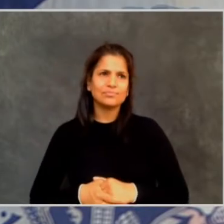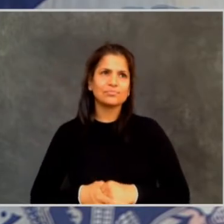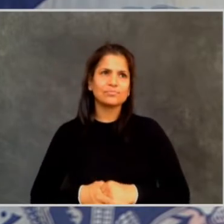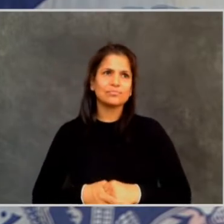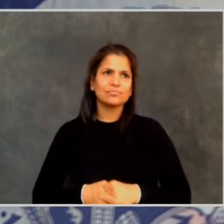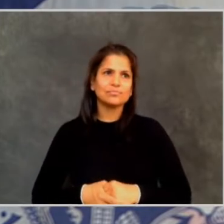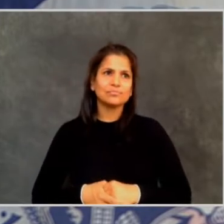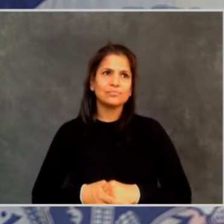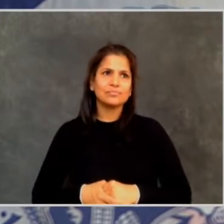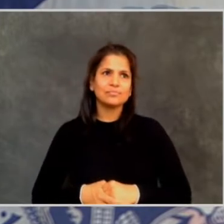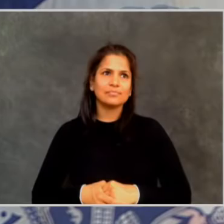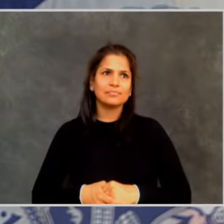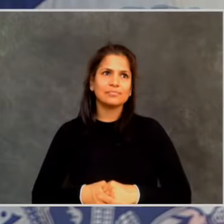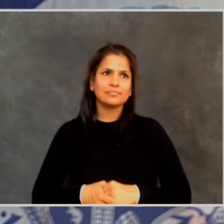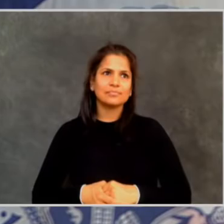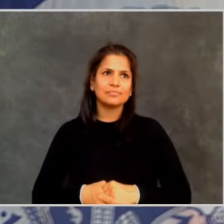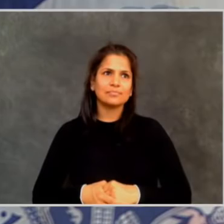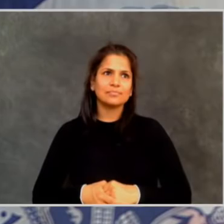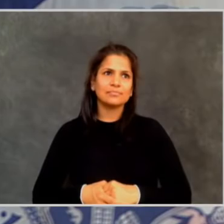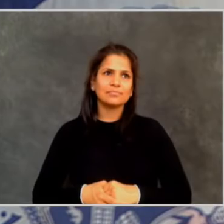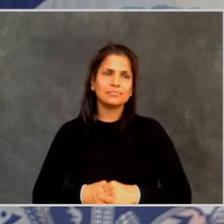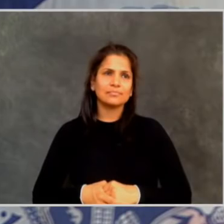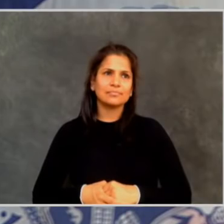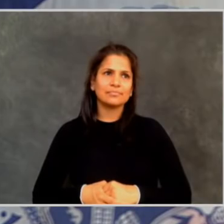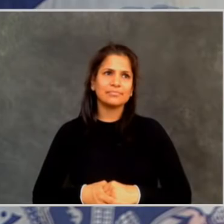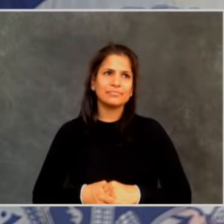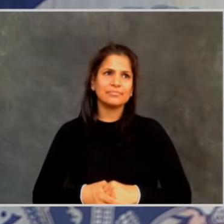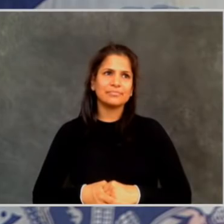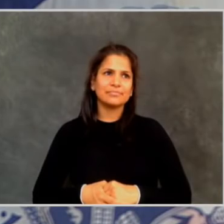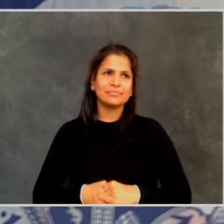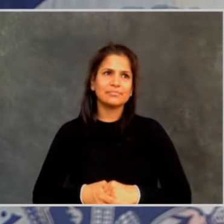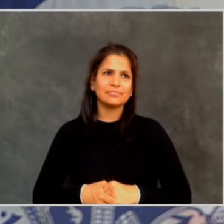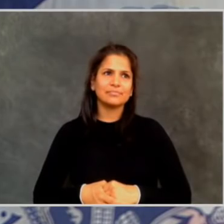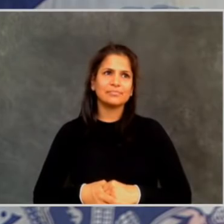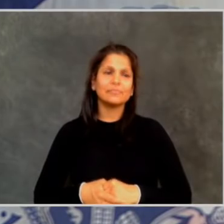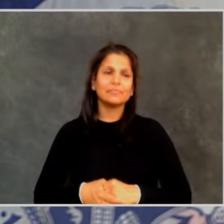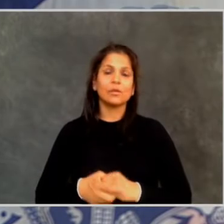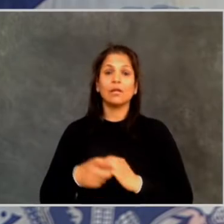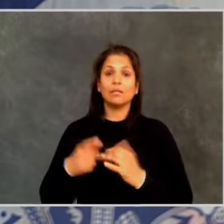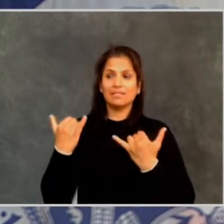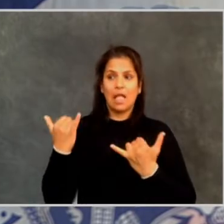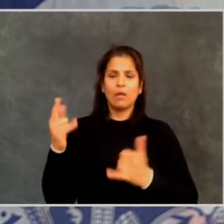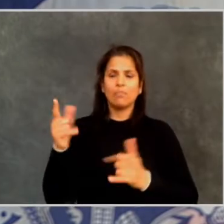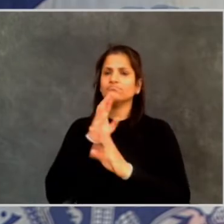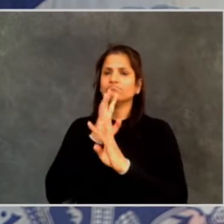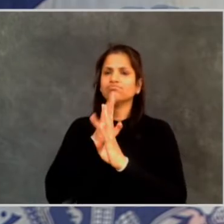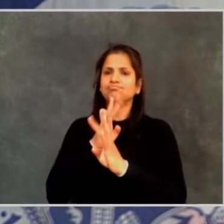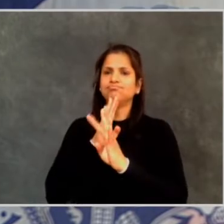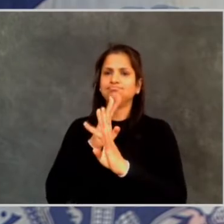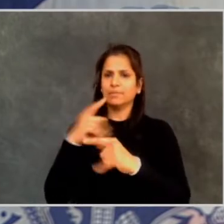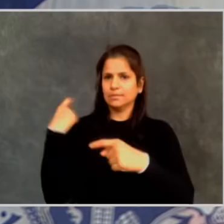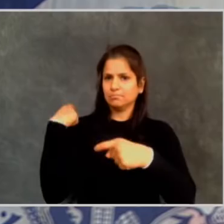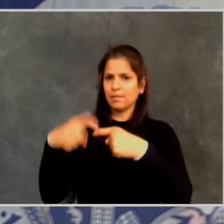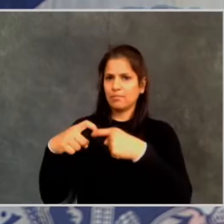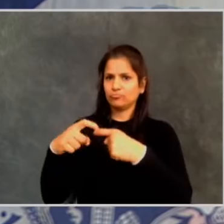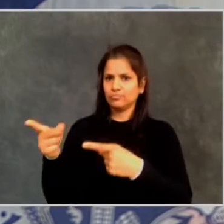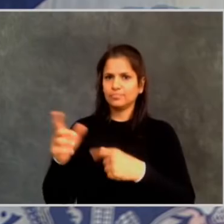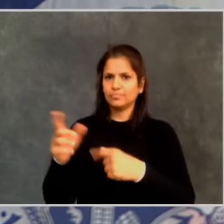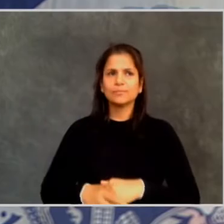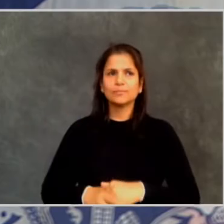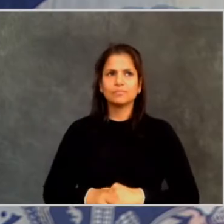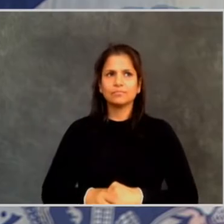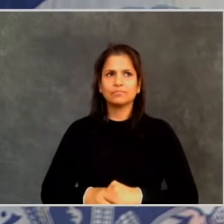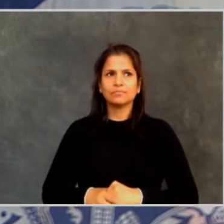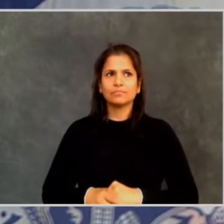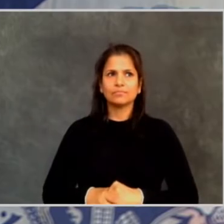an update for us on whether correction officers and inmates have received masks. We're